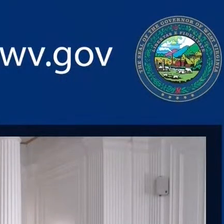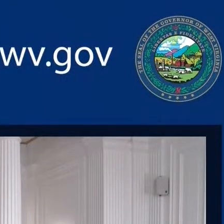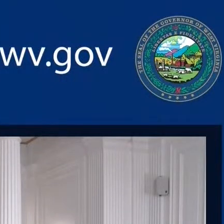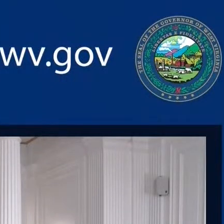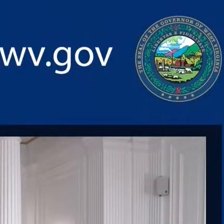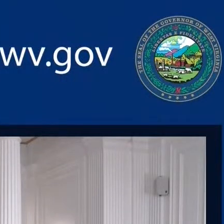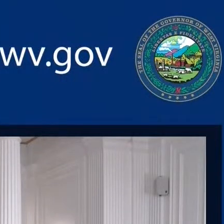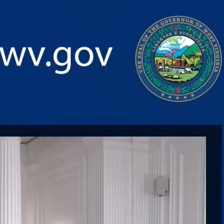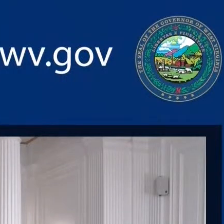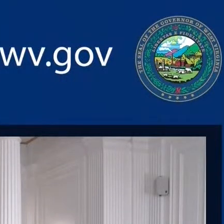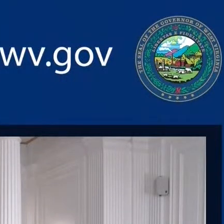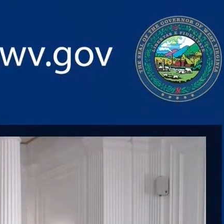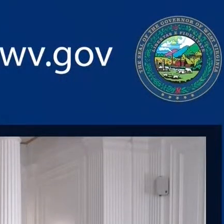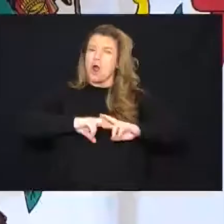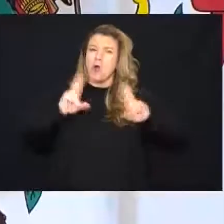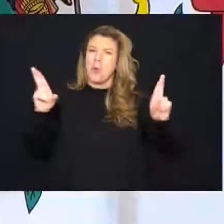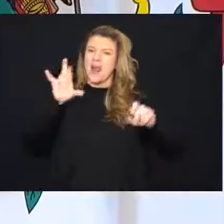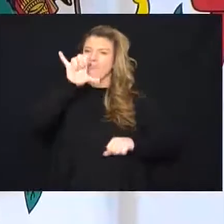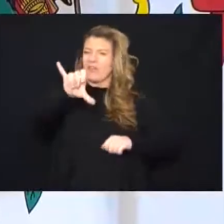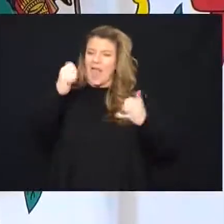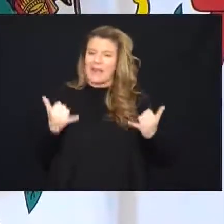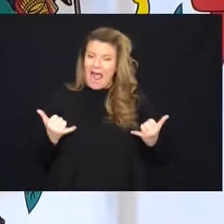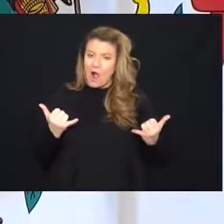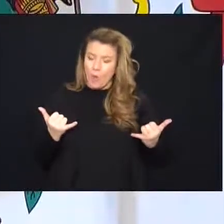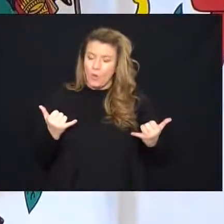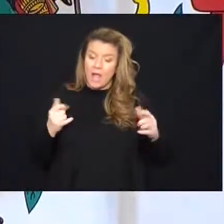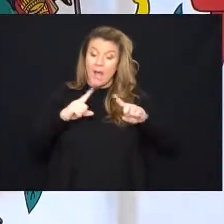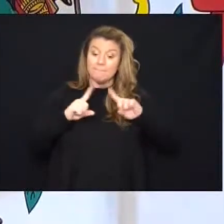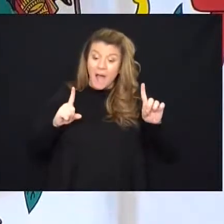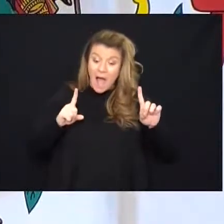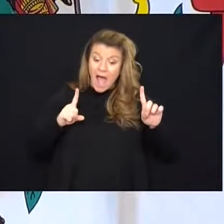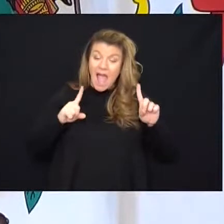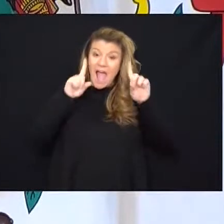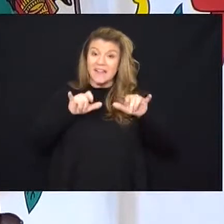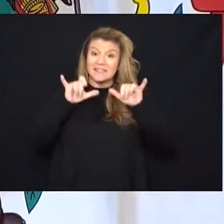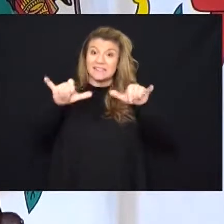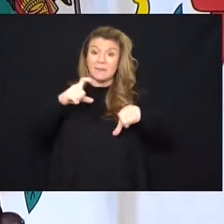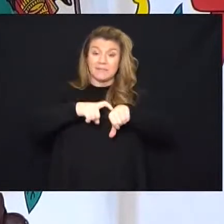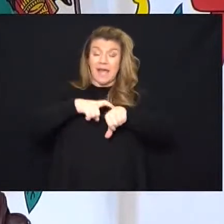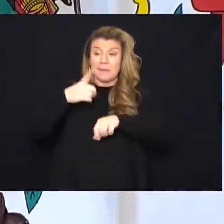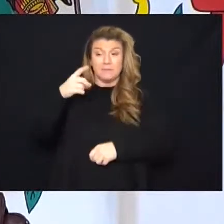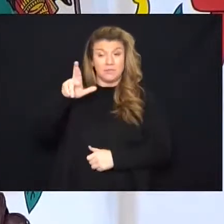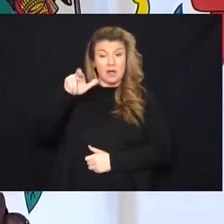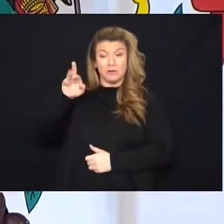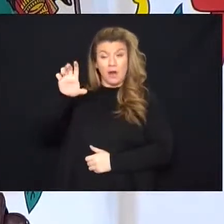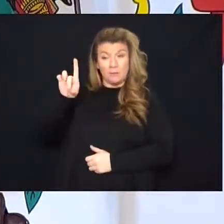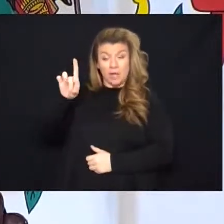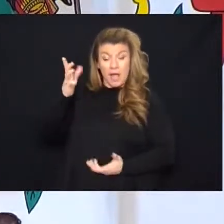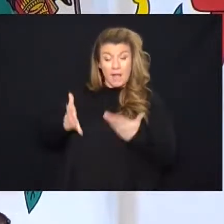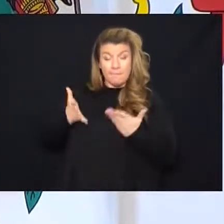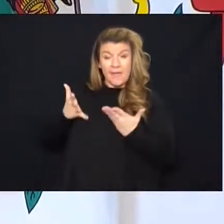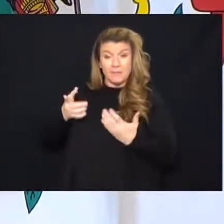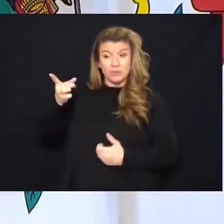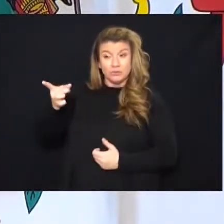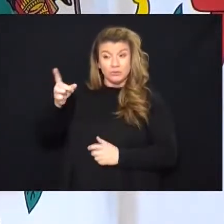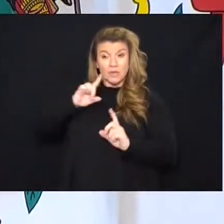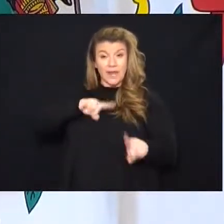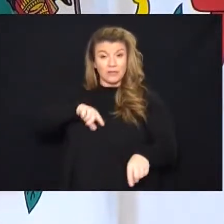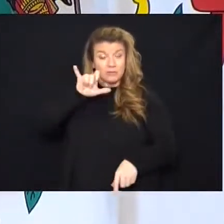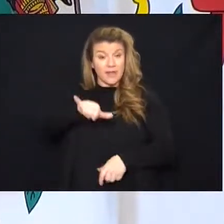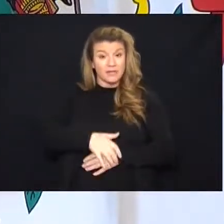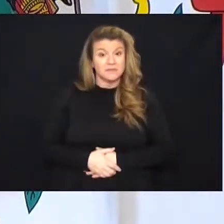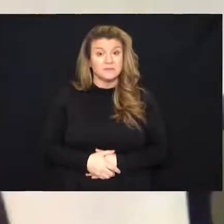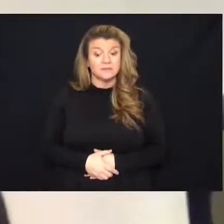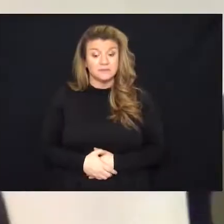David, I don't think we're ready to do that right yet, but at the same time, Dr. Amjad, maybe Dr. Amjad could answer that,